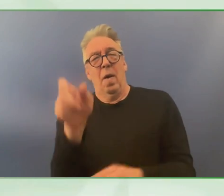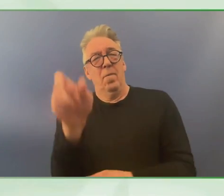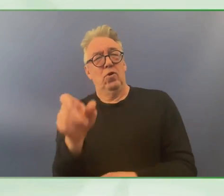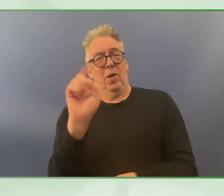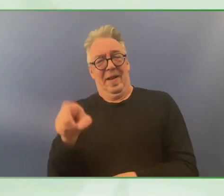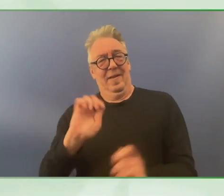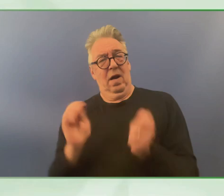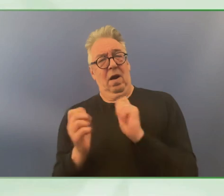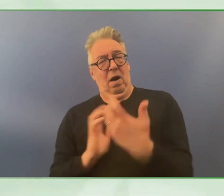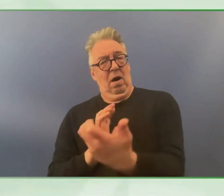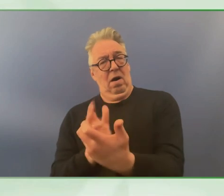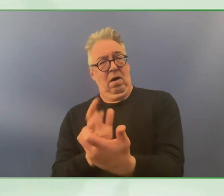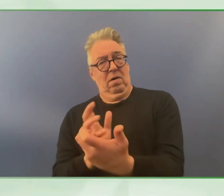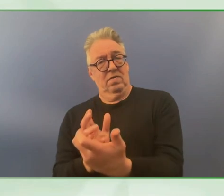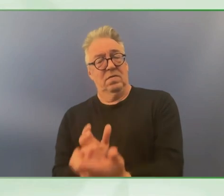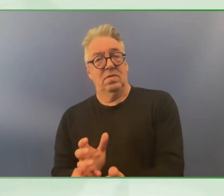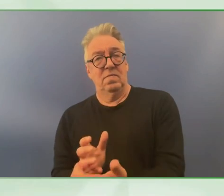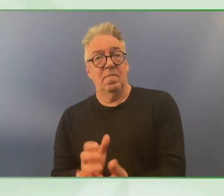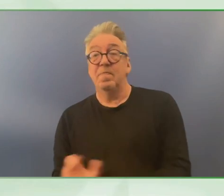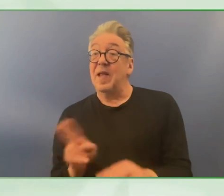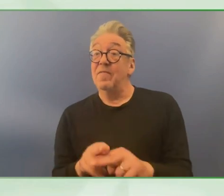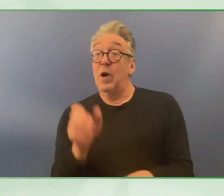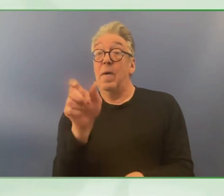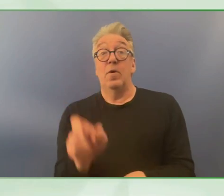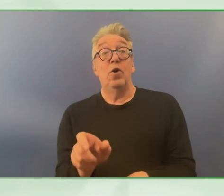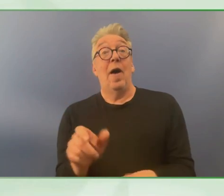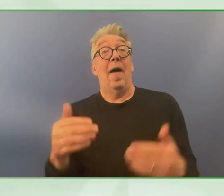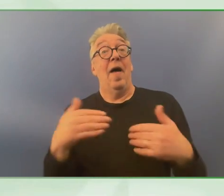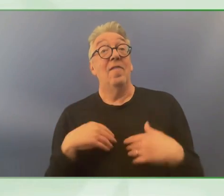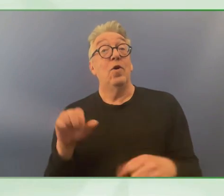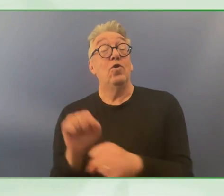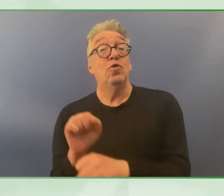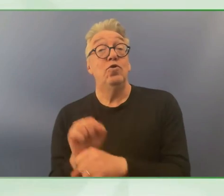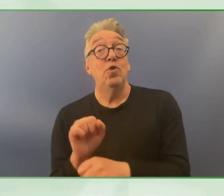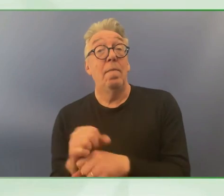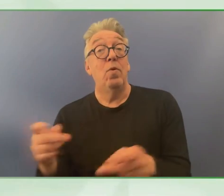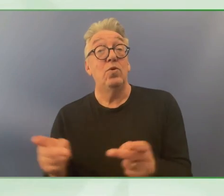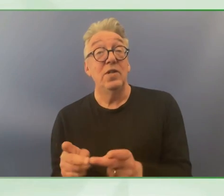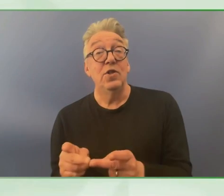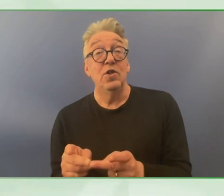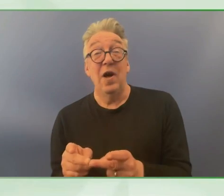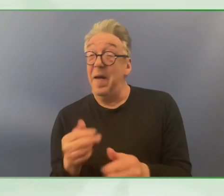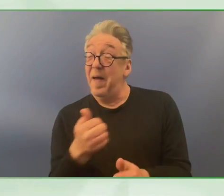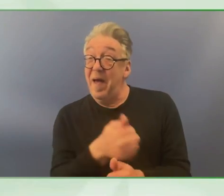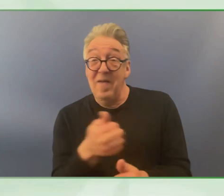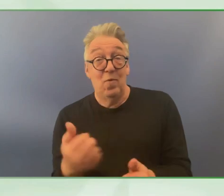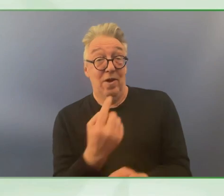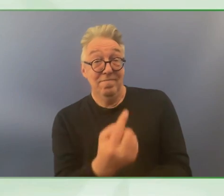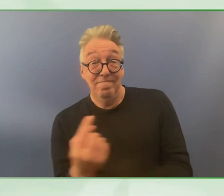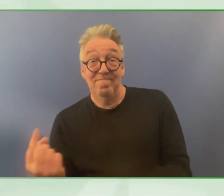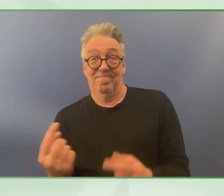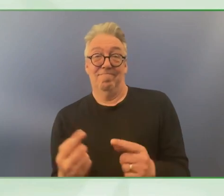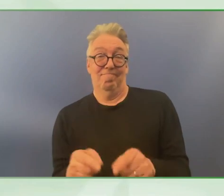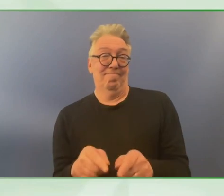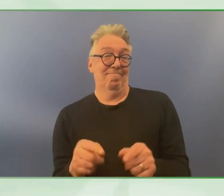when you get a job position, it's not the same job position in one case or the other, even though it's the same labor. Okay,